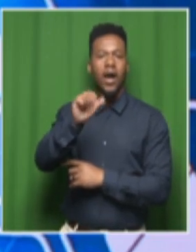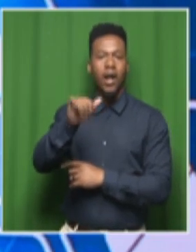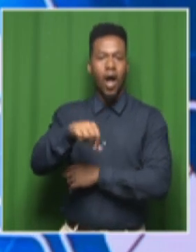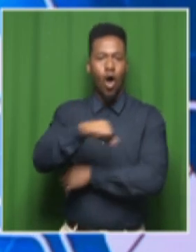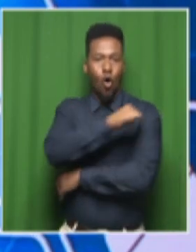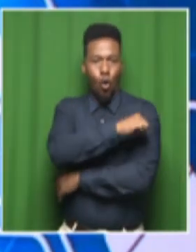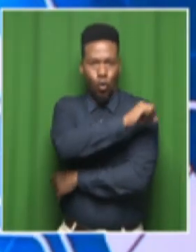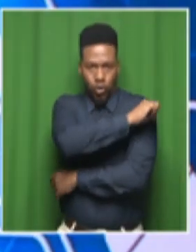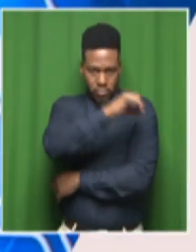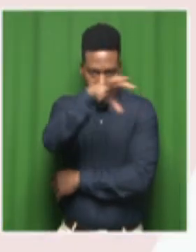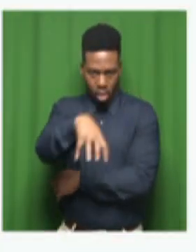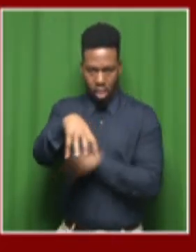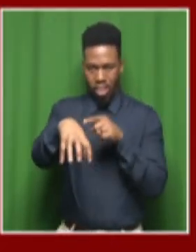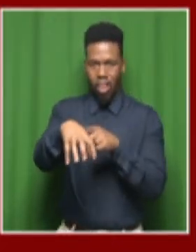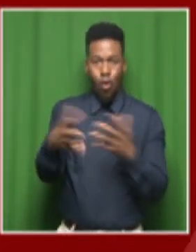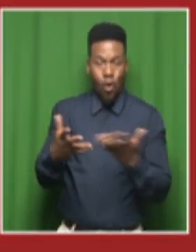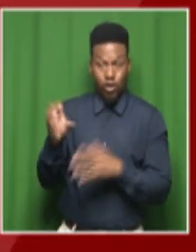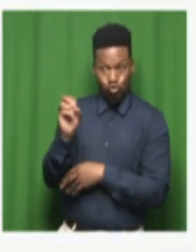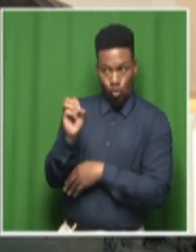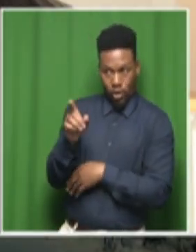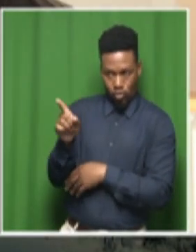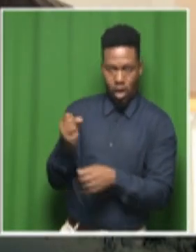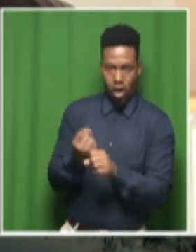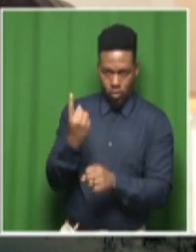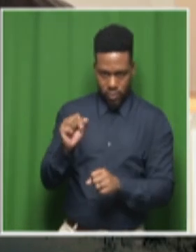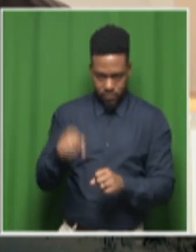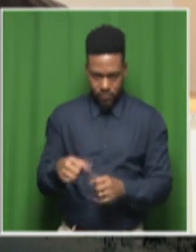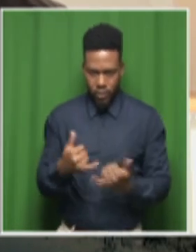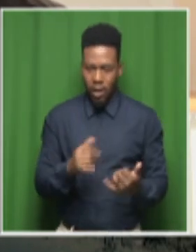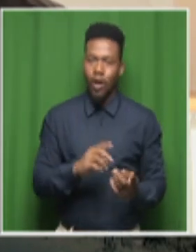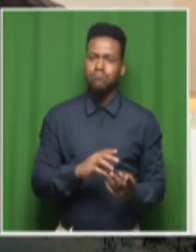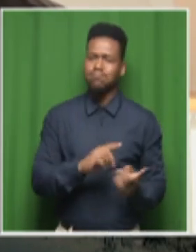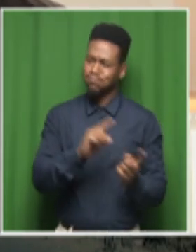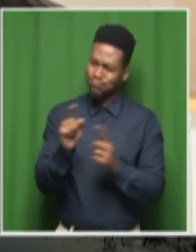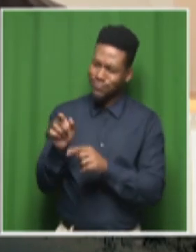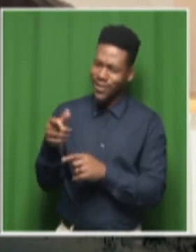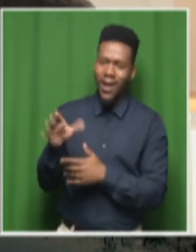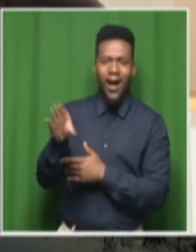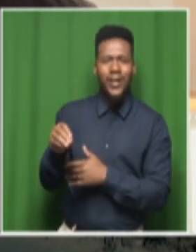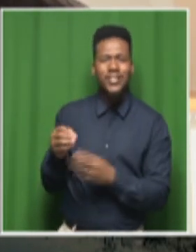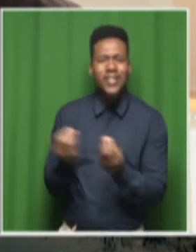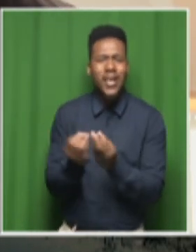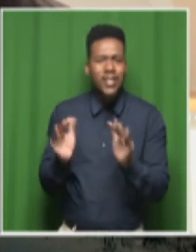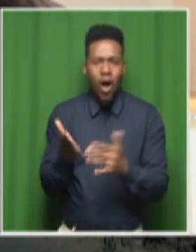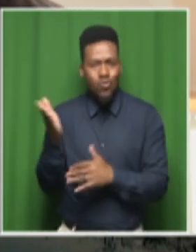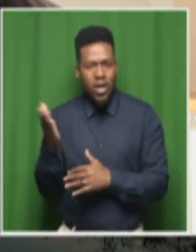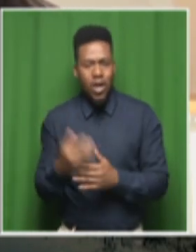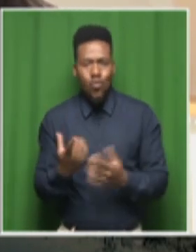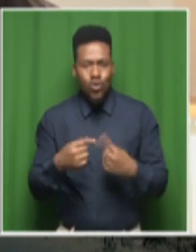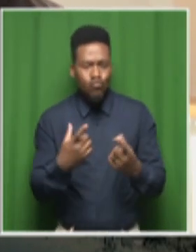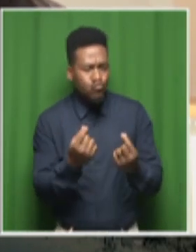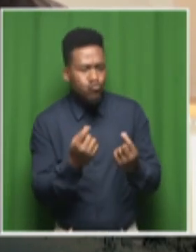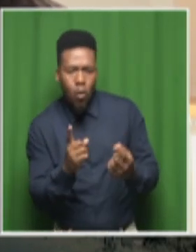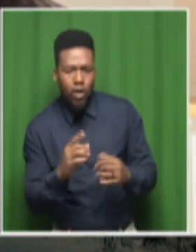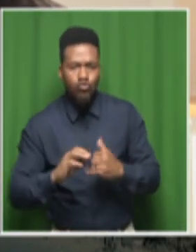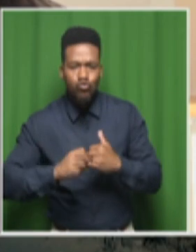Oncology Clinic in Soweto, and that, of course, is in Gauteng. Let's cross over to find out how things are there and what's being done to address